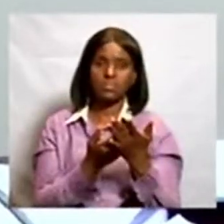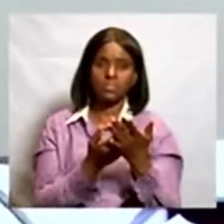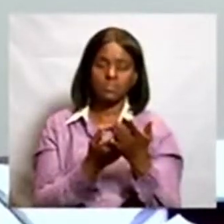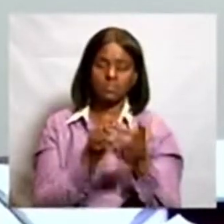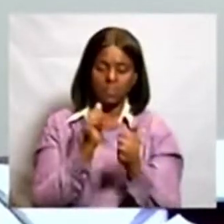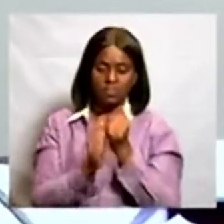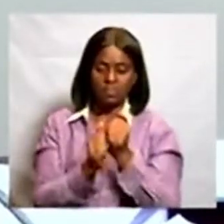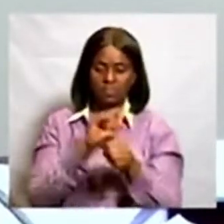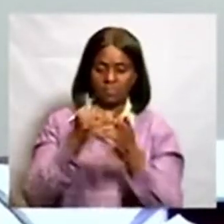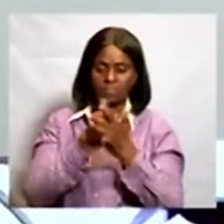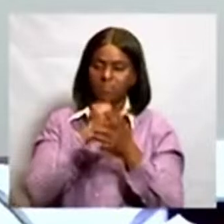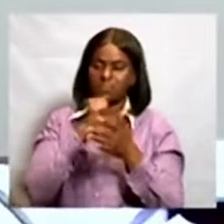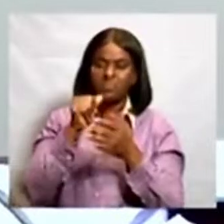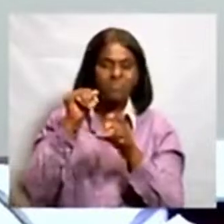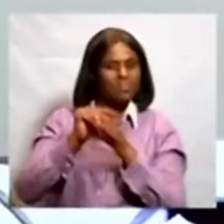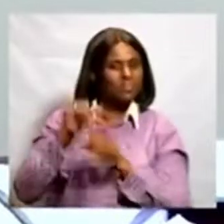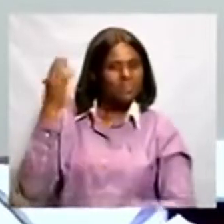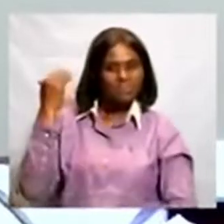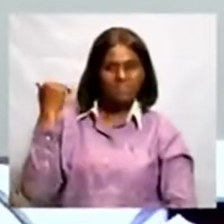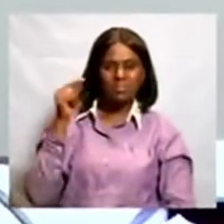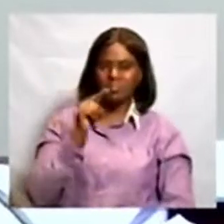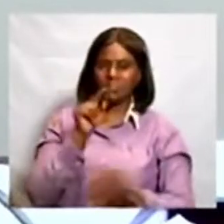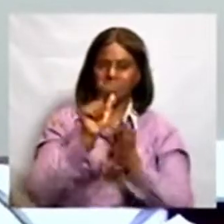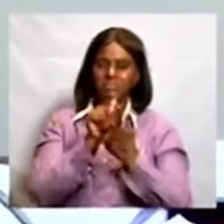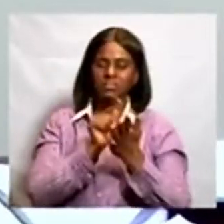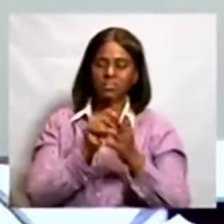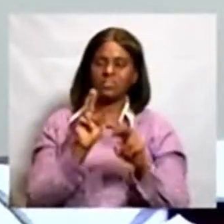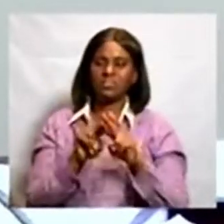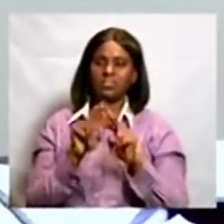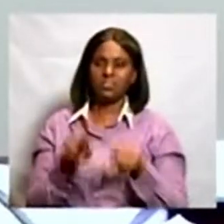which were not in the previous Act, Chair.